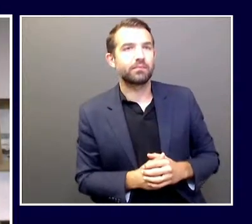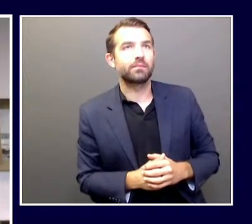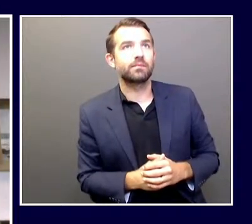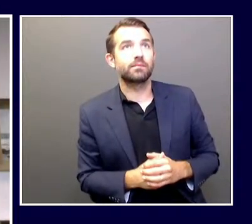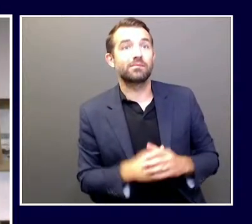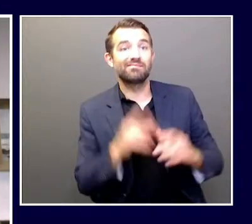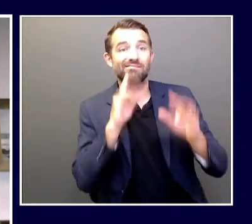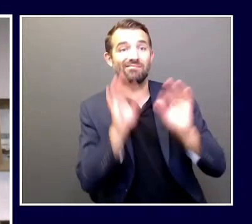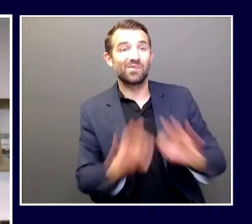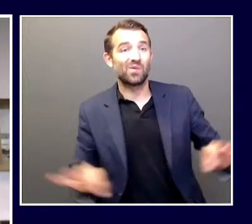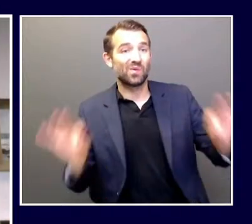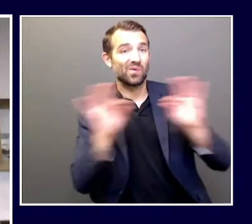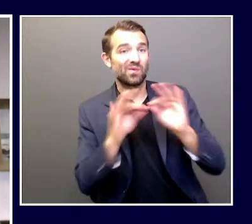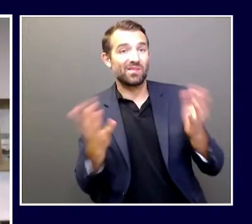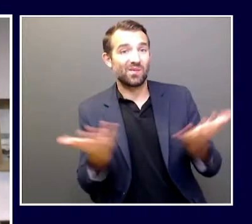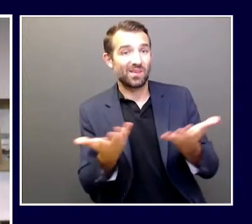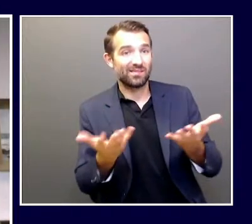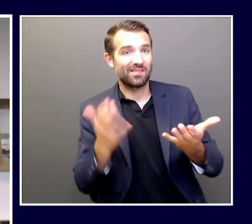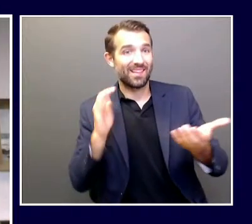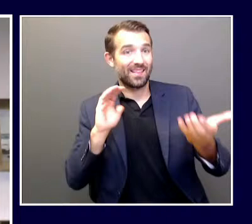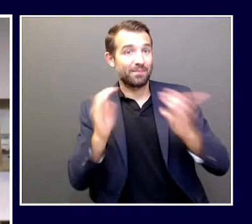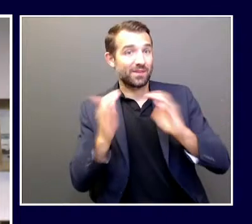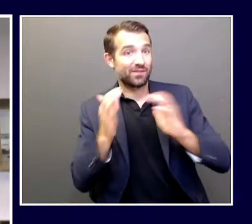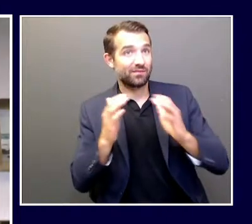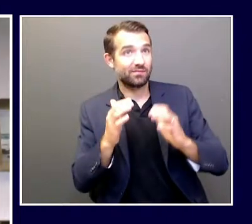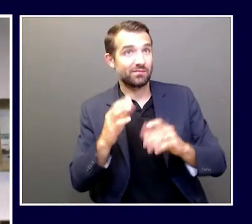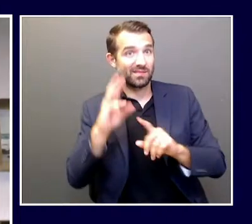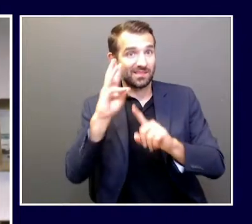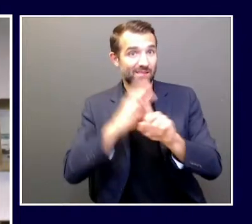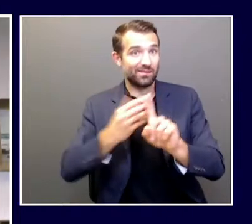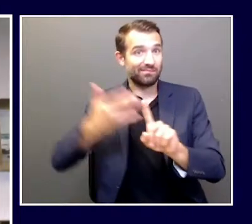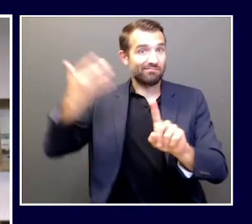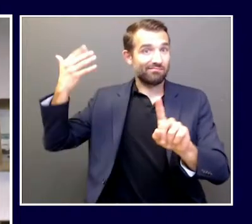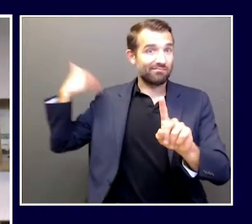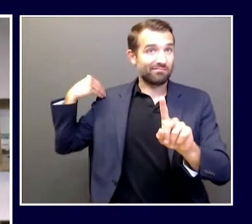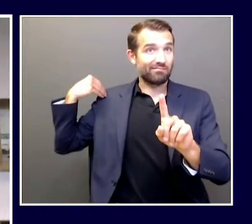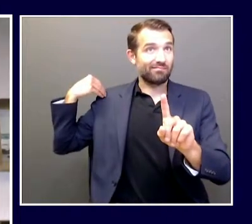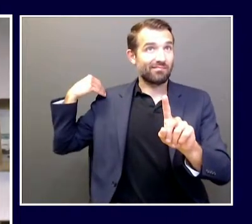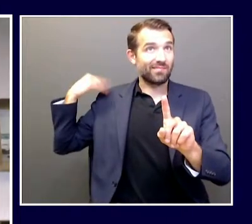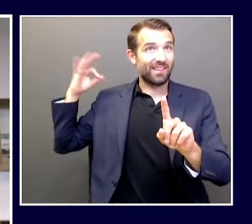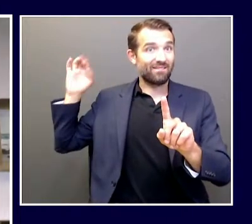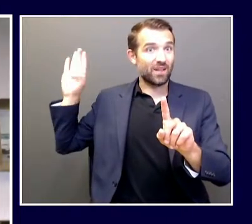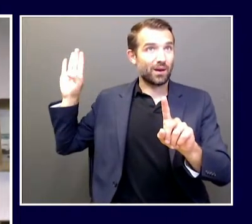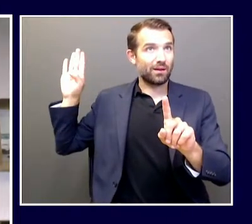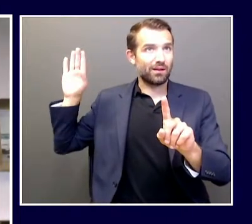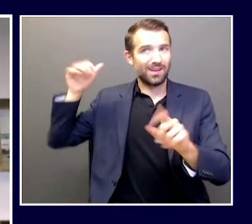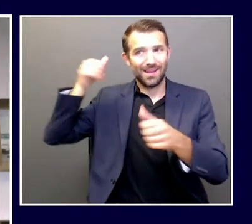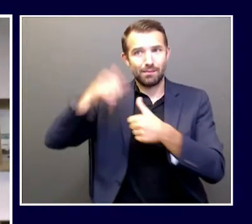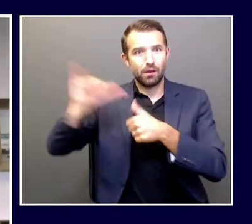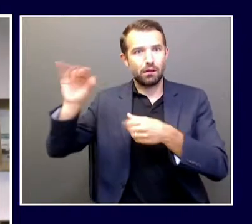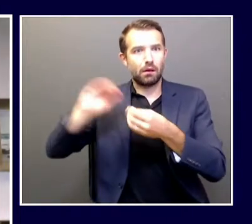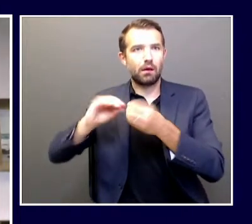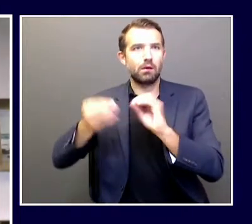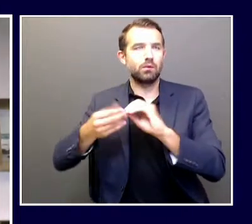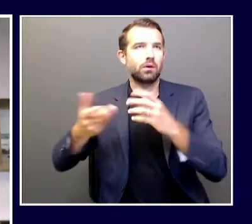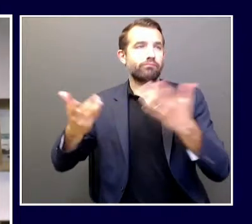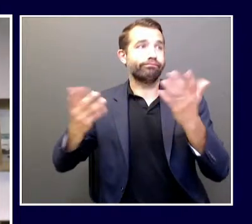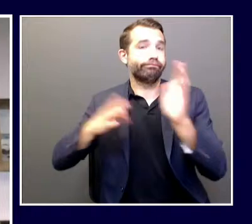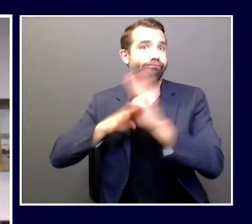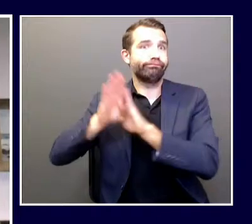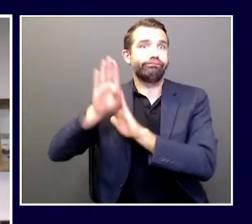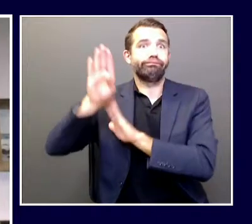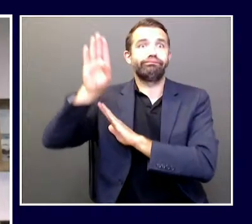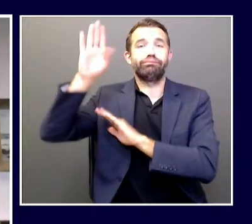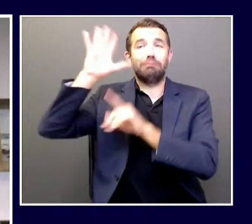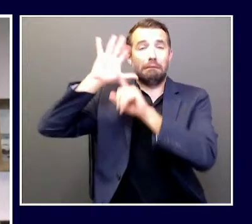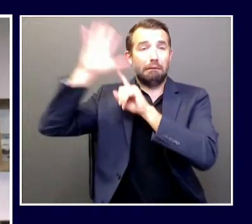Back in February, in the midst of a previous surge, there was a point at which we had well over 100 outbreak investigations